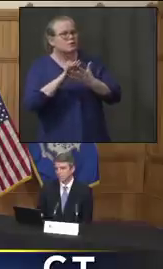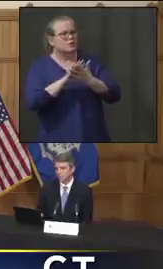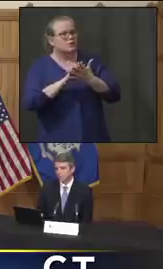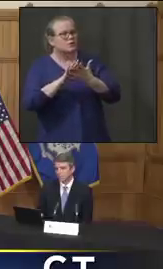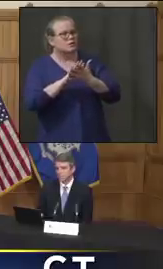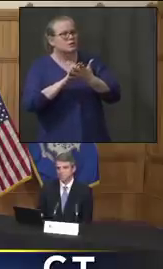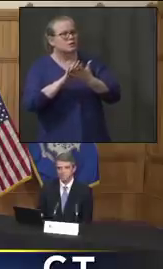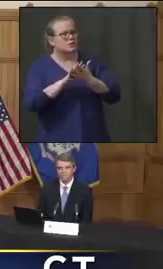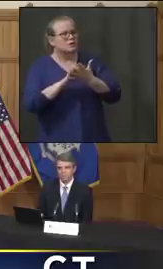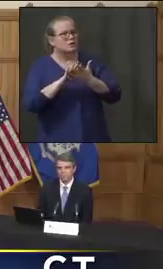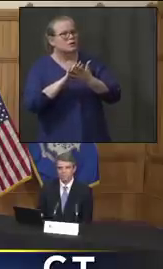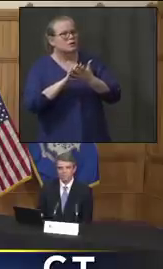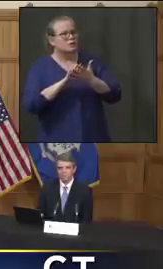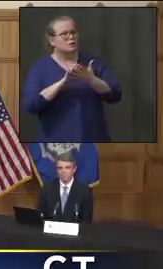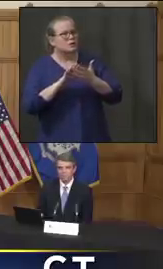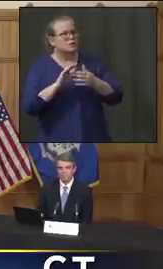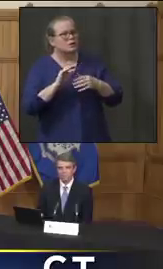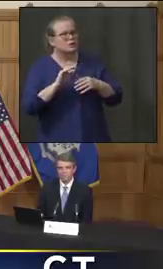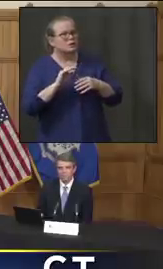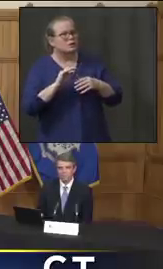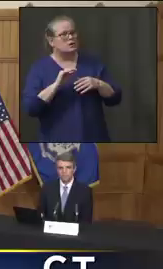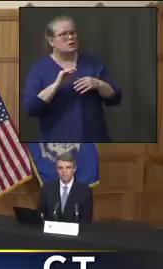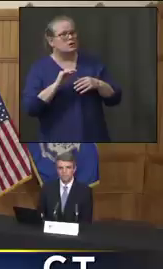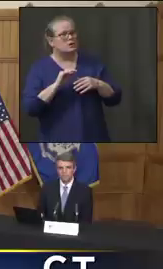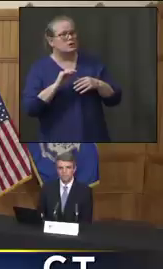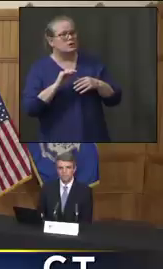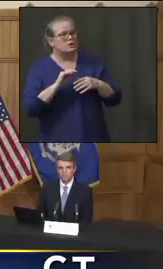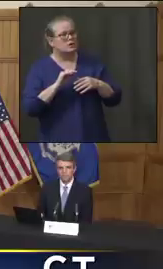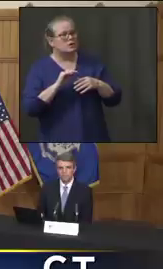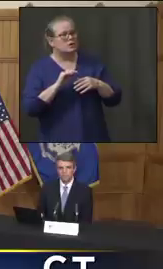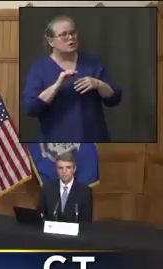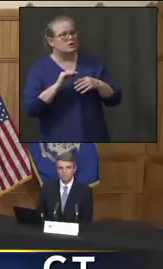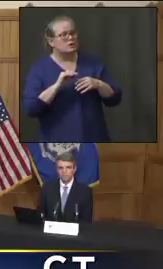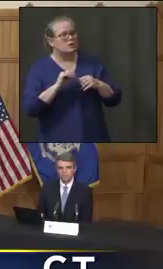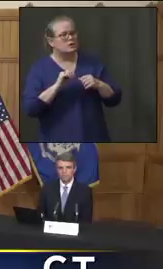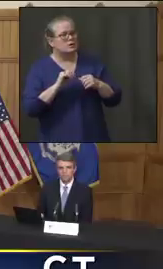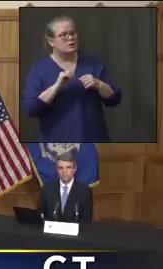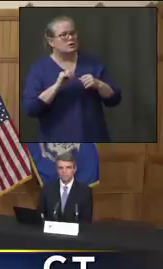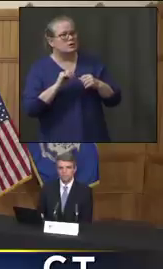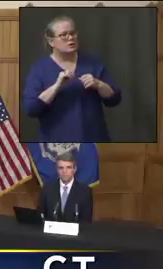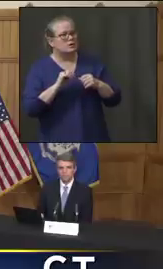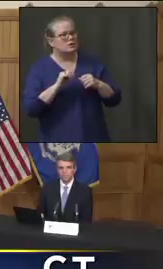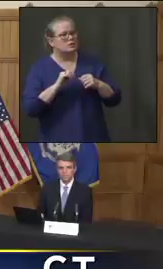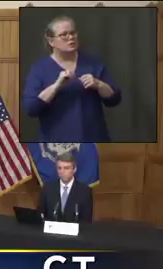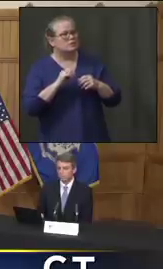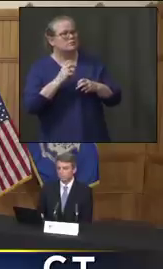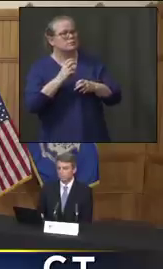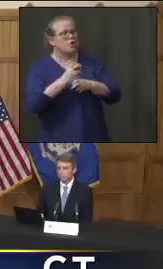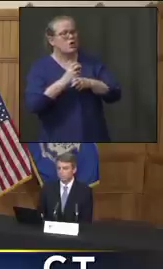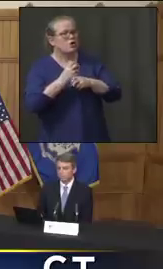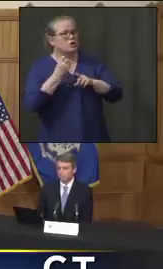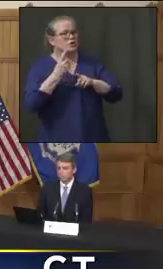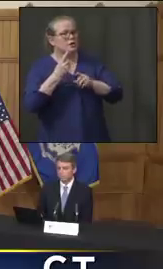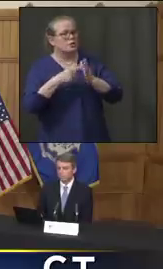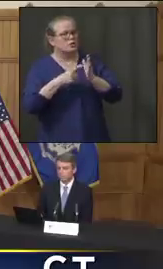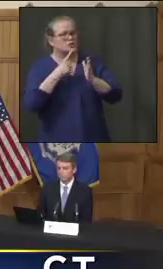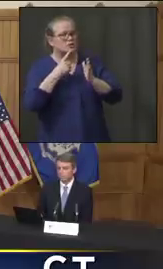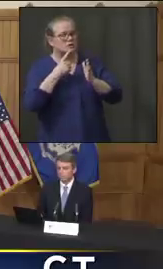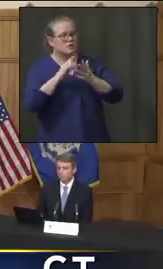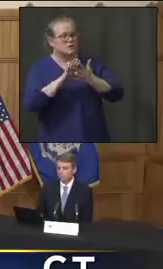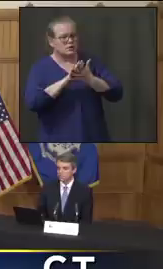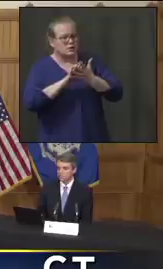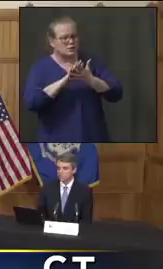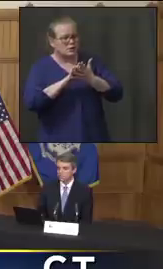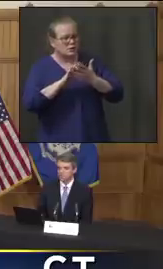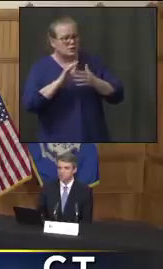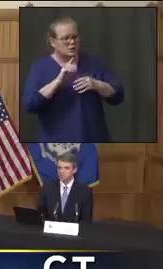are. They were expecting that today would be able to finish their application. Now being told that won't even come until next week. Is it fair to